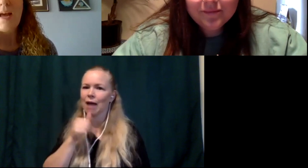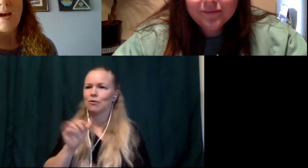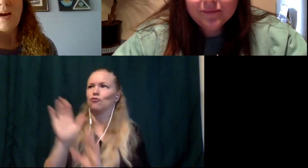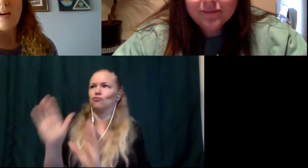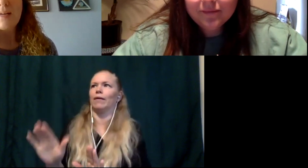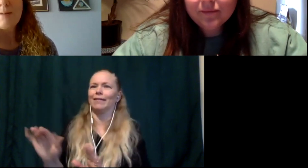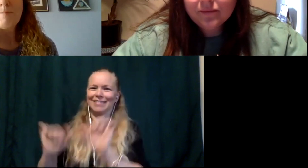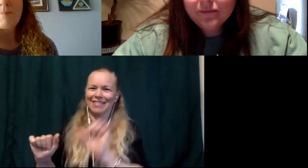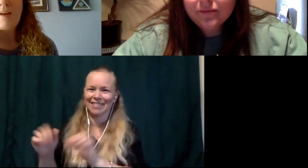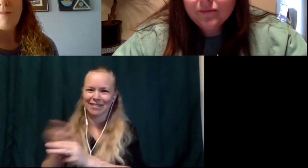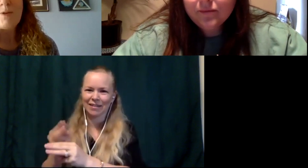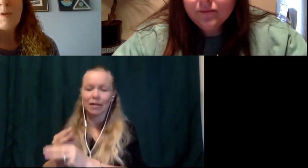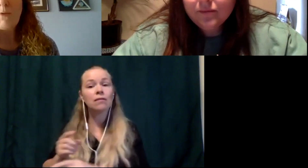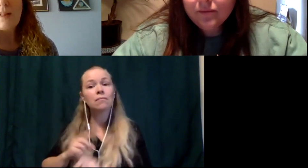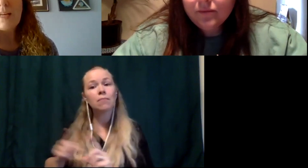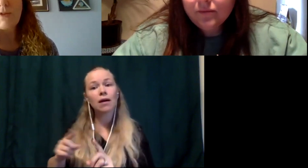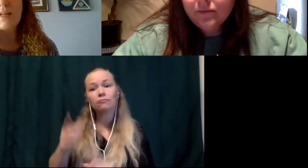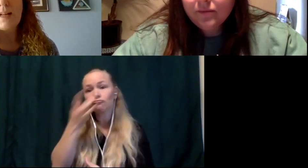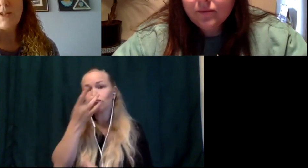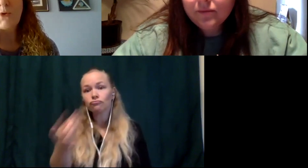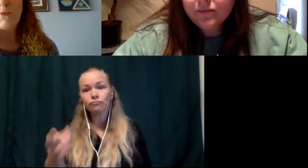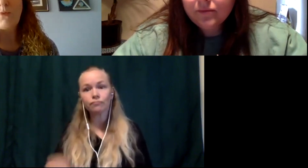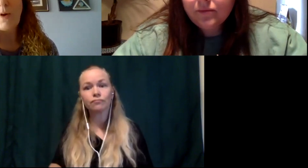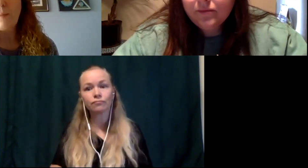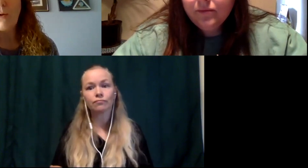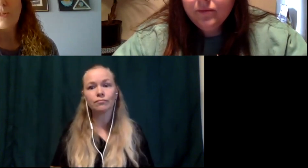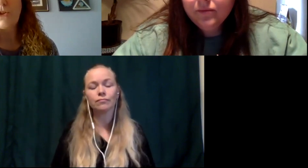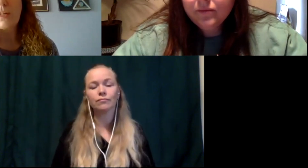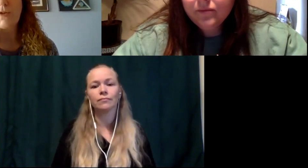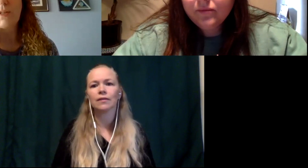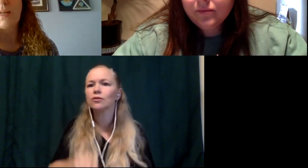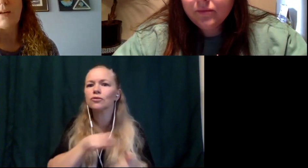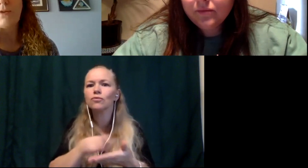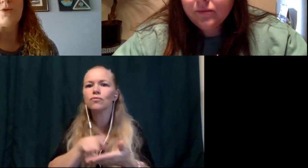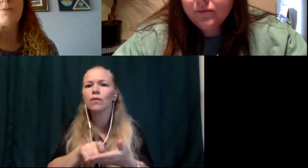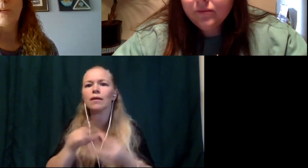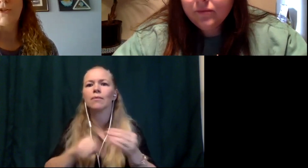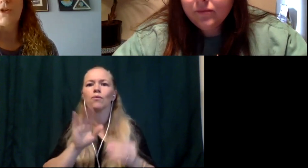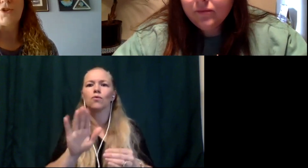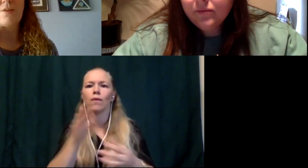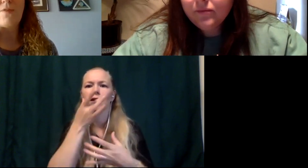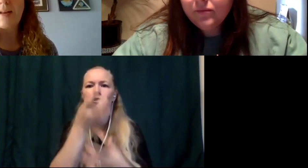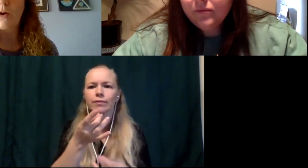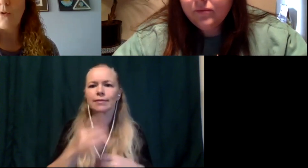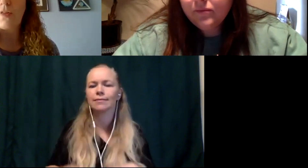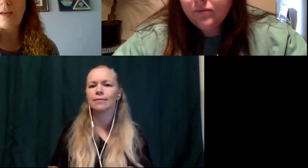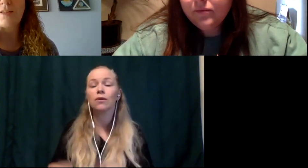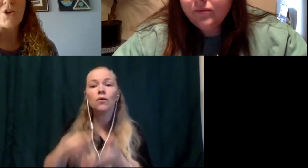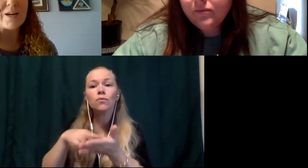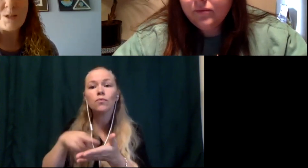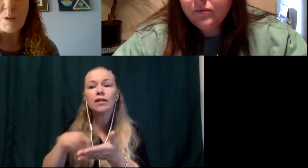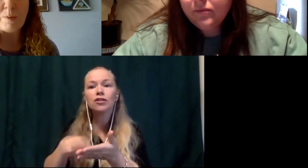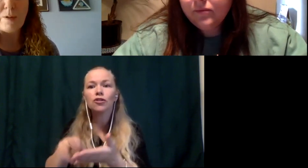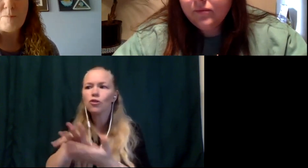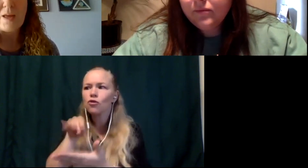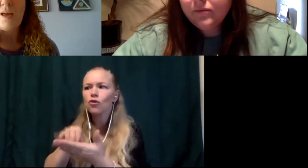but I've always been really interested in it. So write about what you're interested in, do some research and find out things,